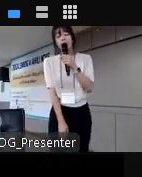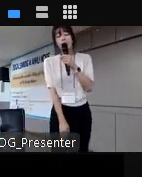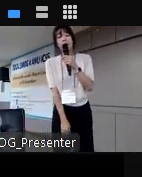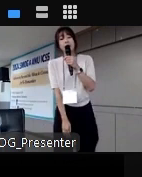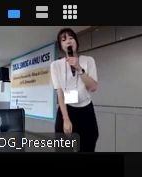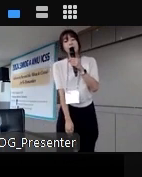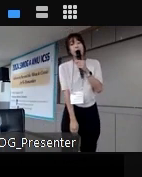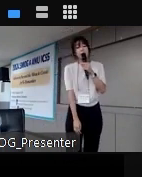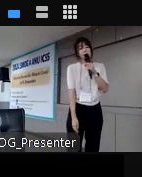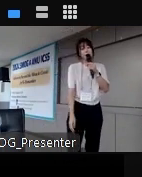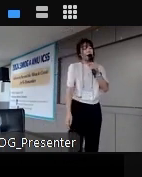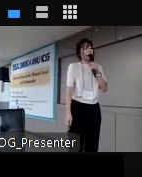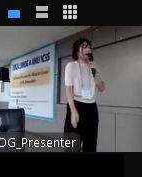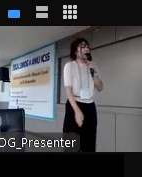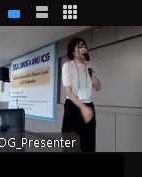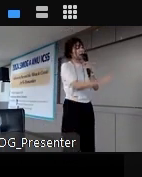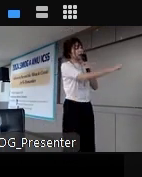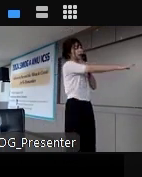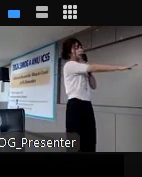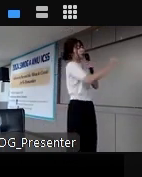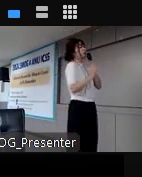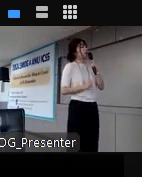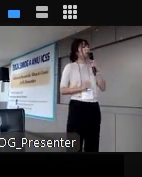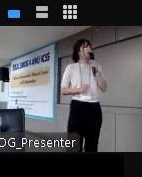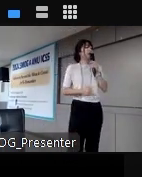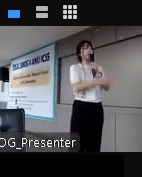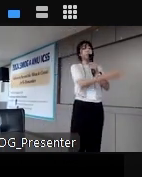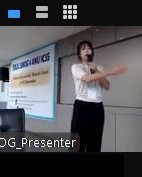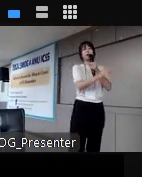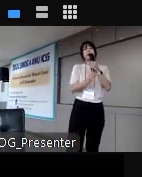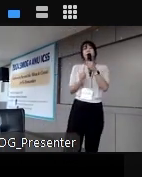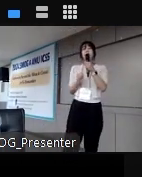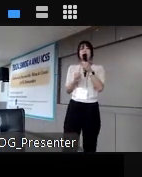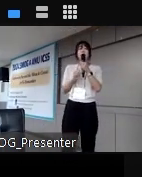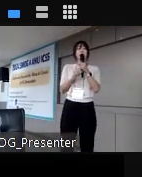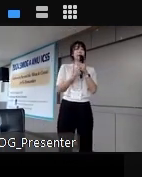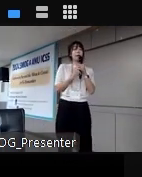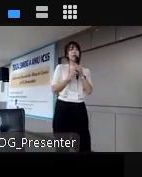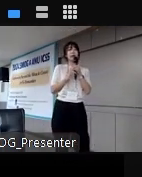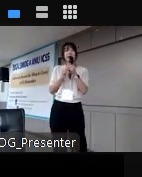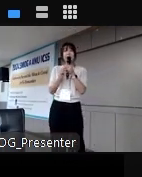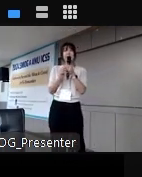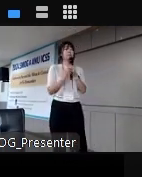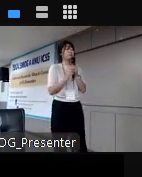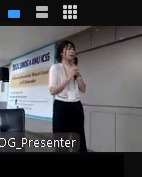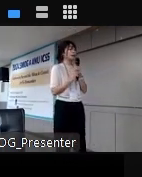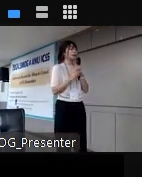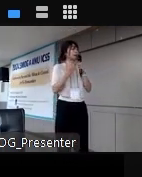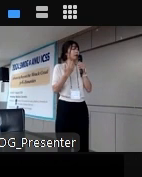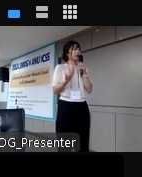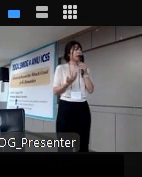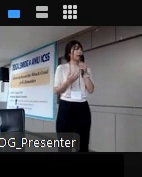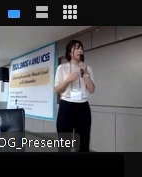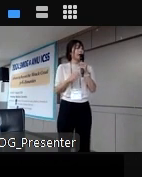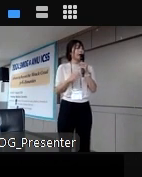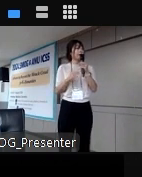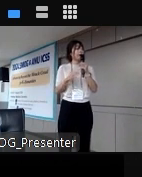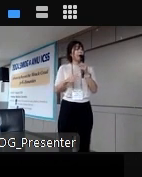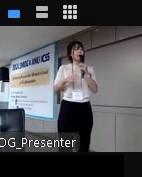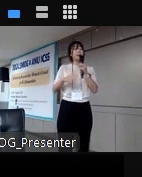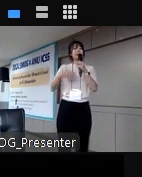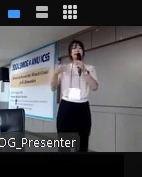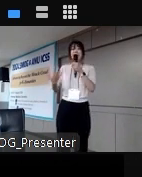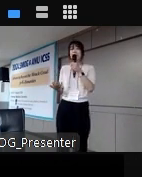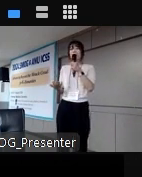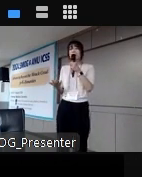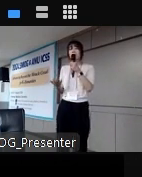Our project started by taking issue with the modal they were using, the can, because oftentimes when we talk